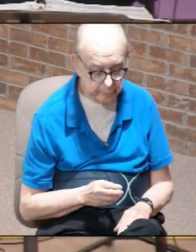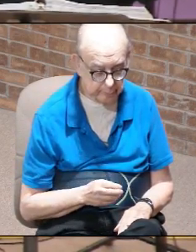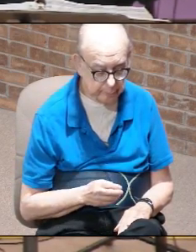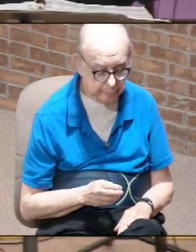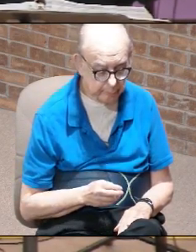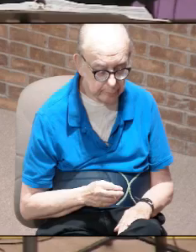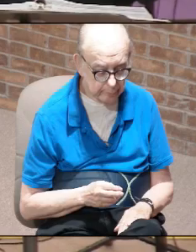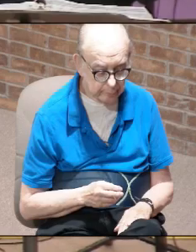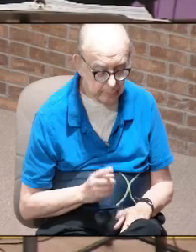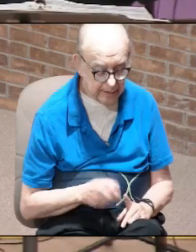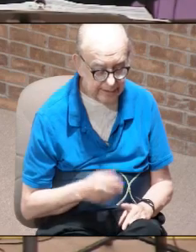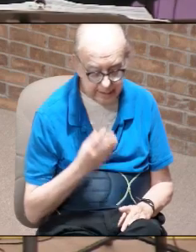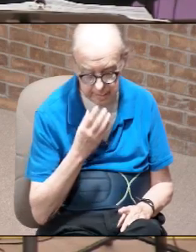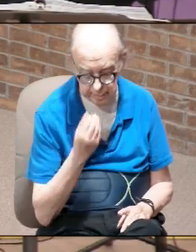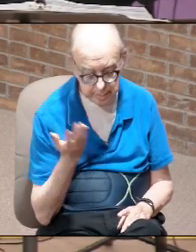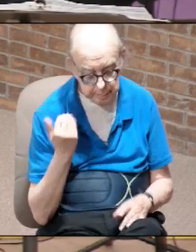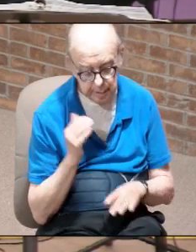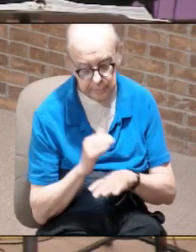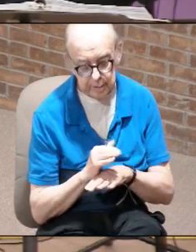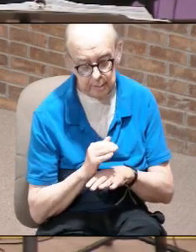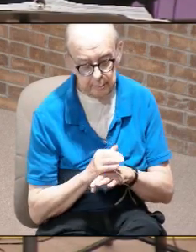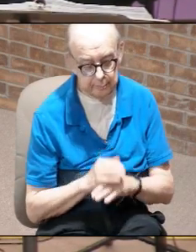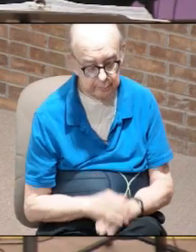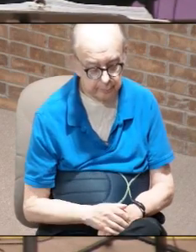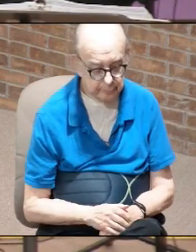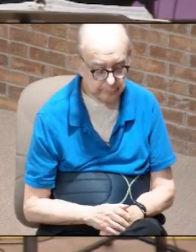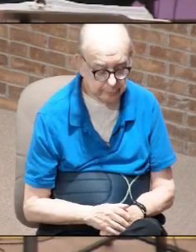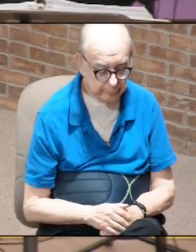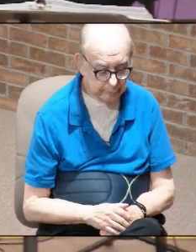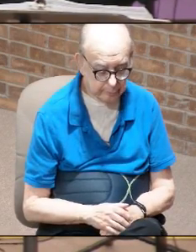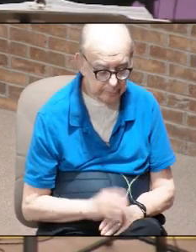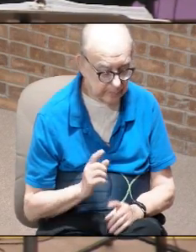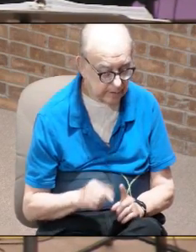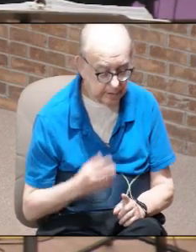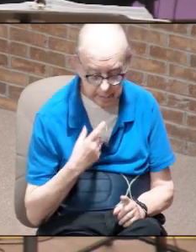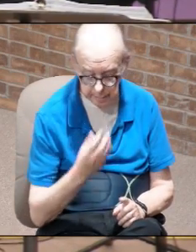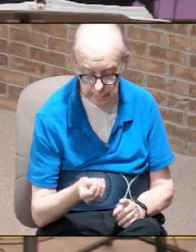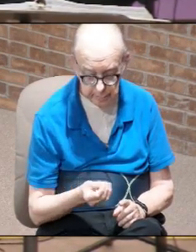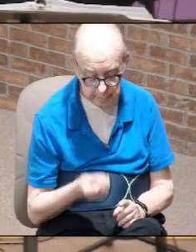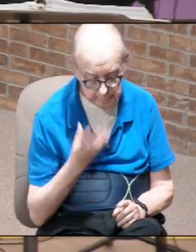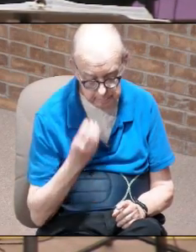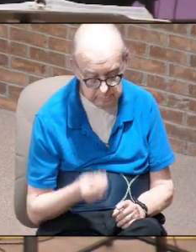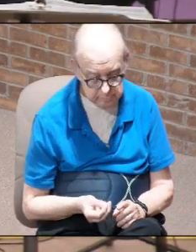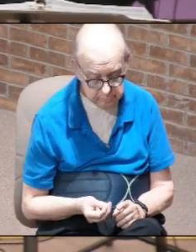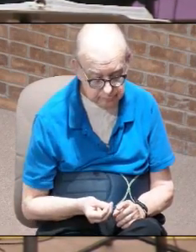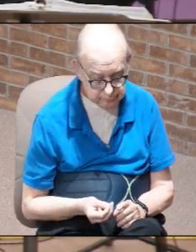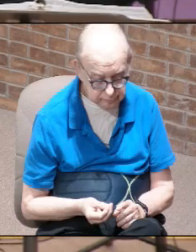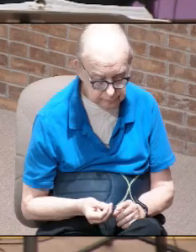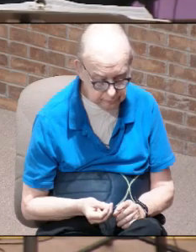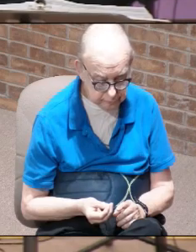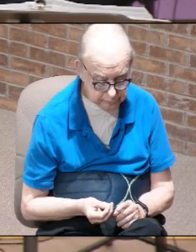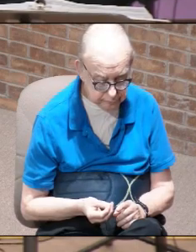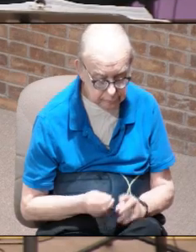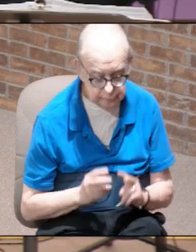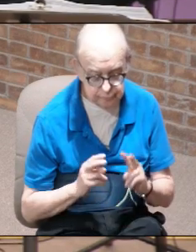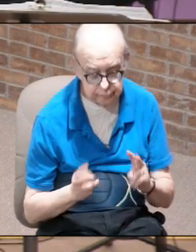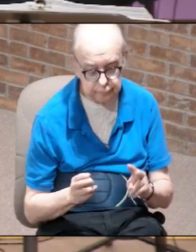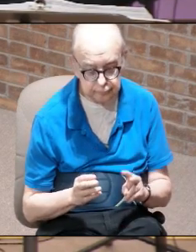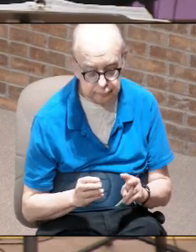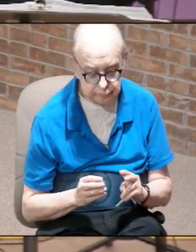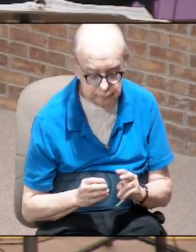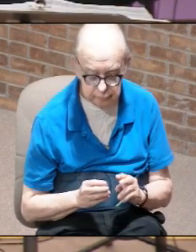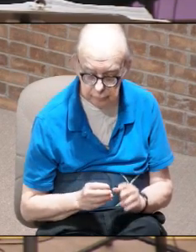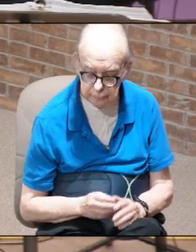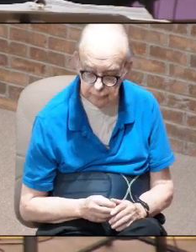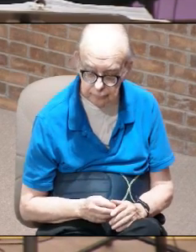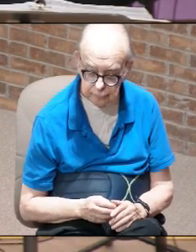I could not sleep last night. I could not go to sleep. And so I was watching a channel, it's